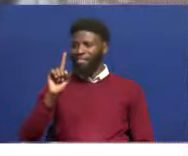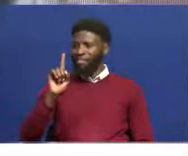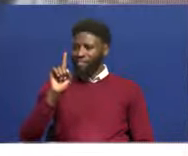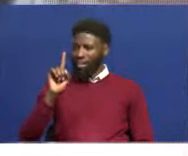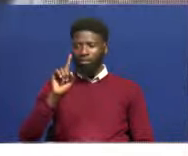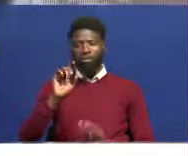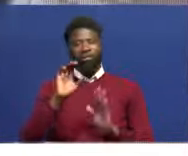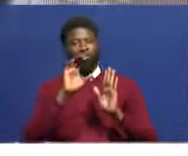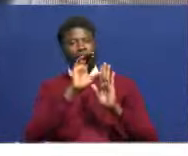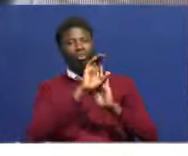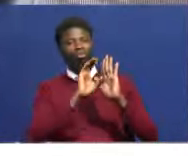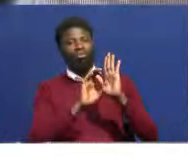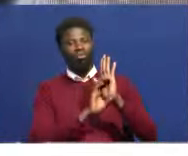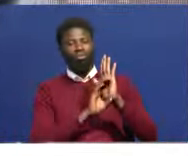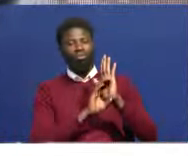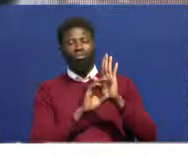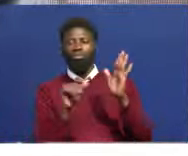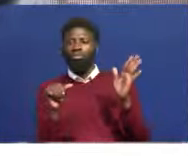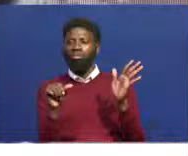crisis.